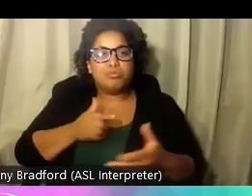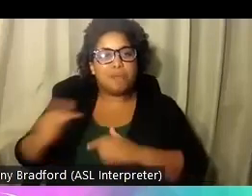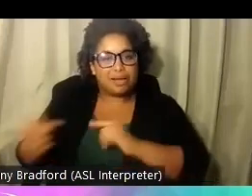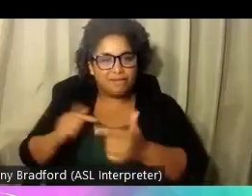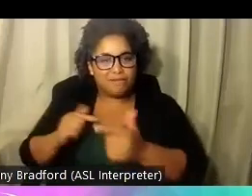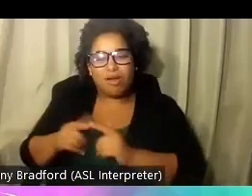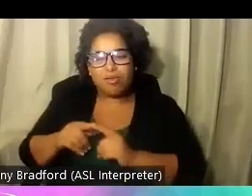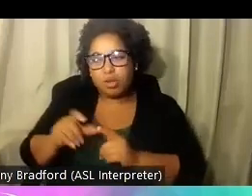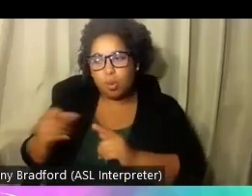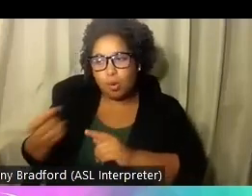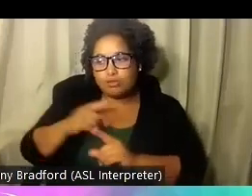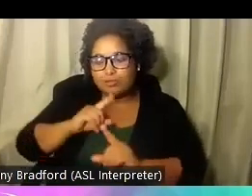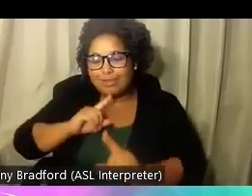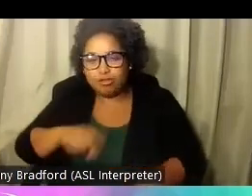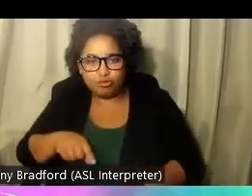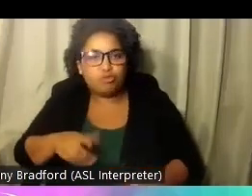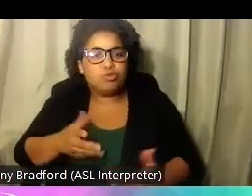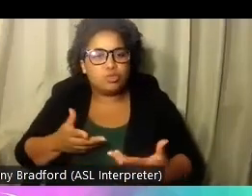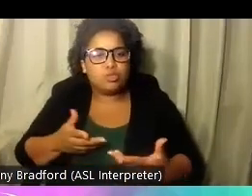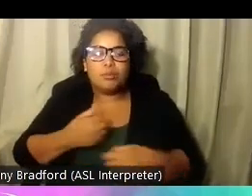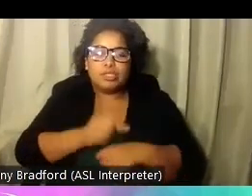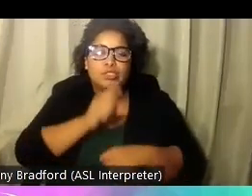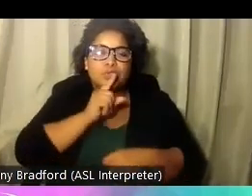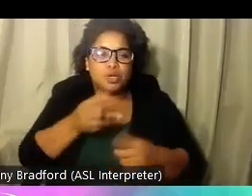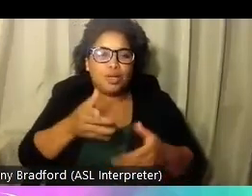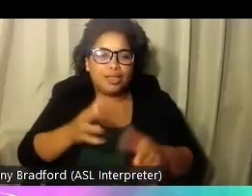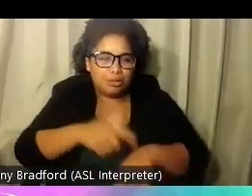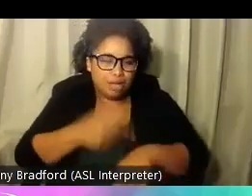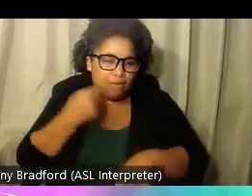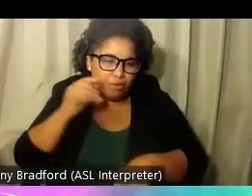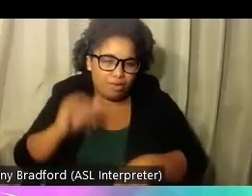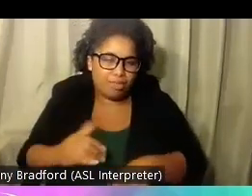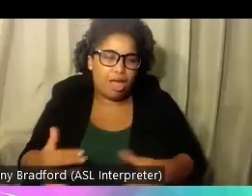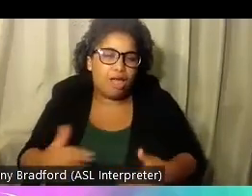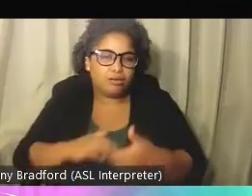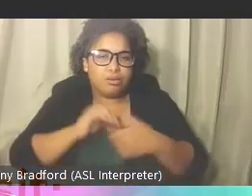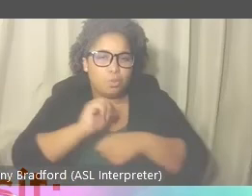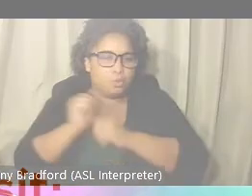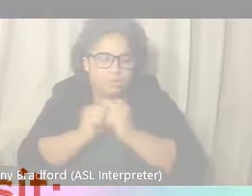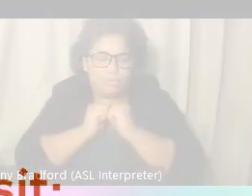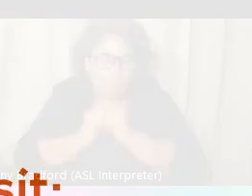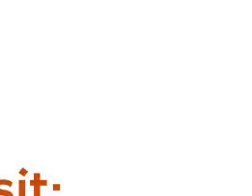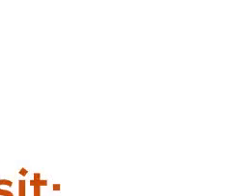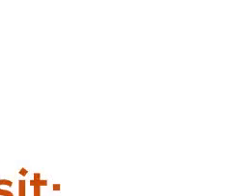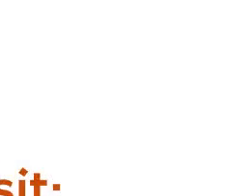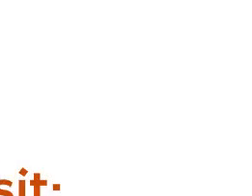of the questions. So just make sure you allow time for that collaboration to happen.